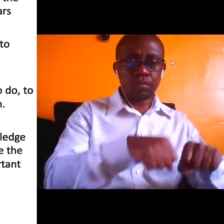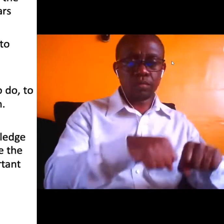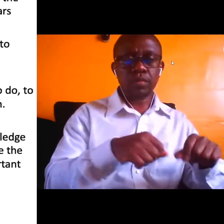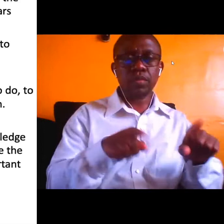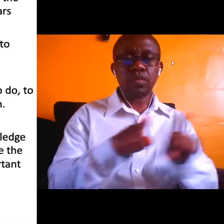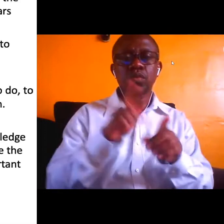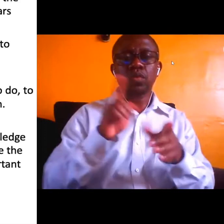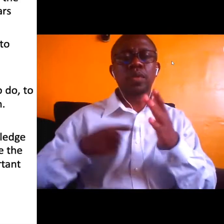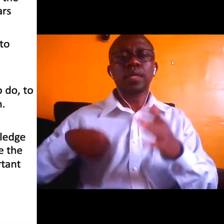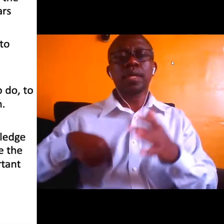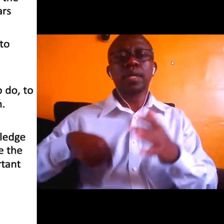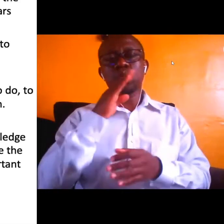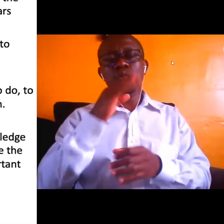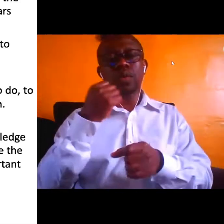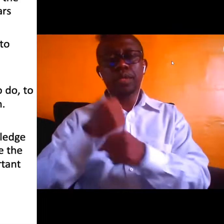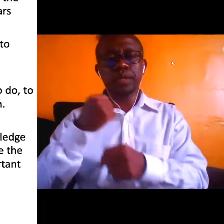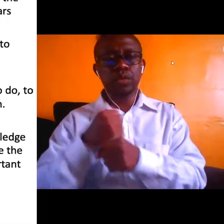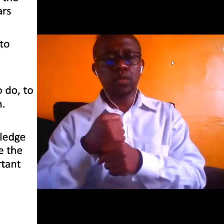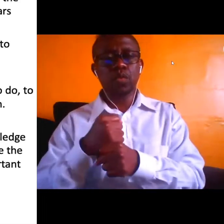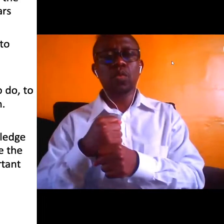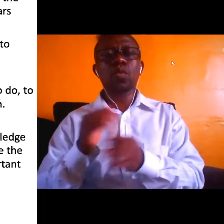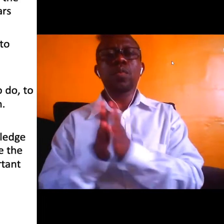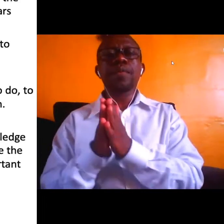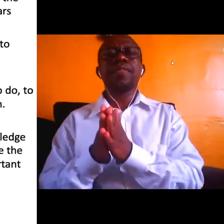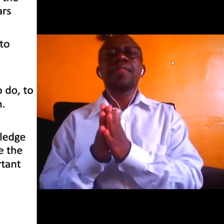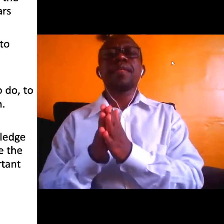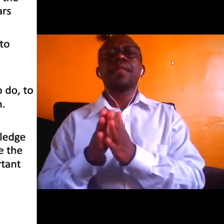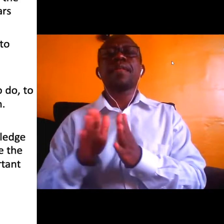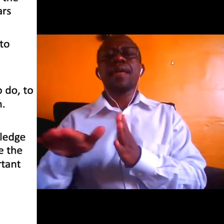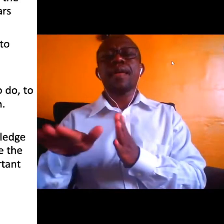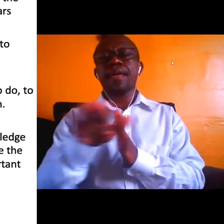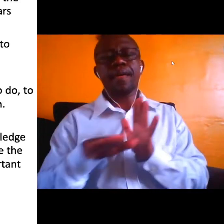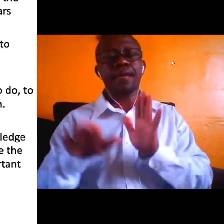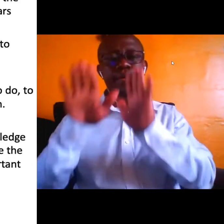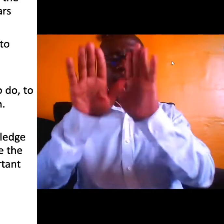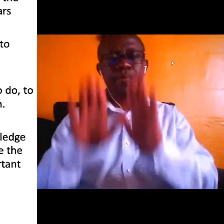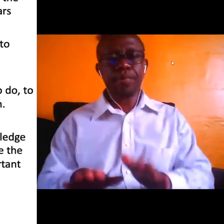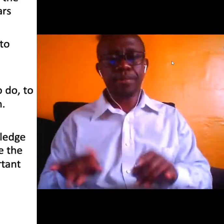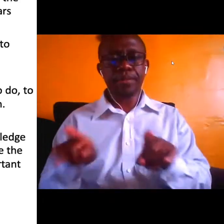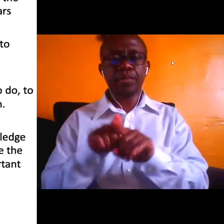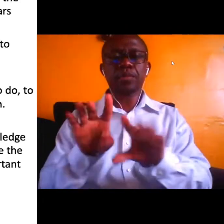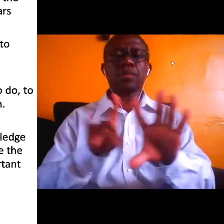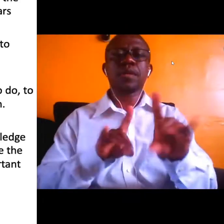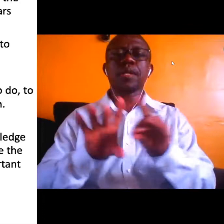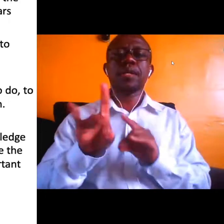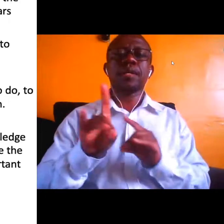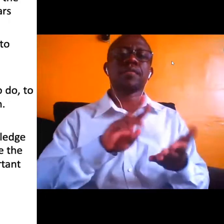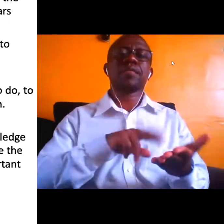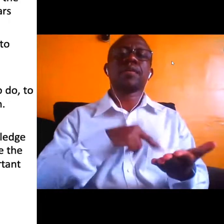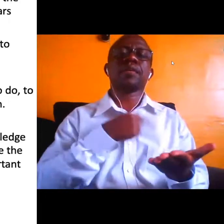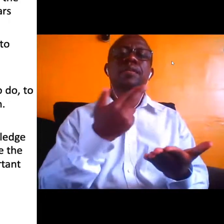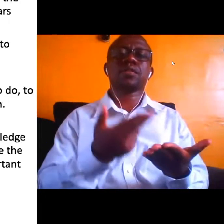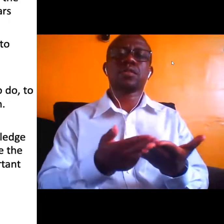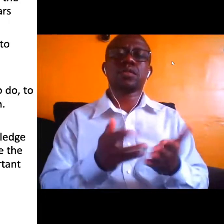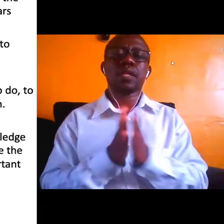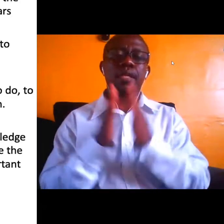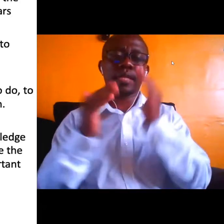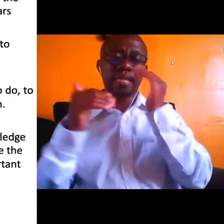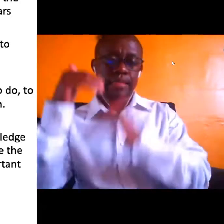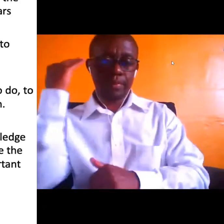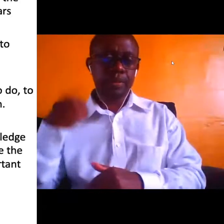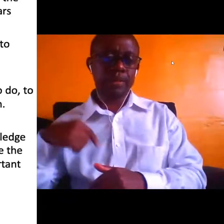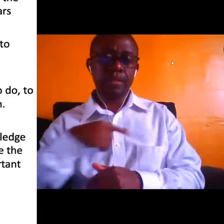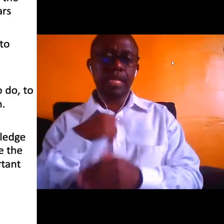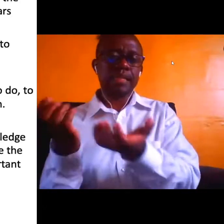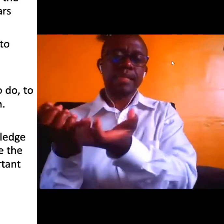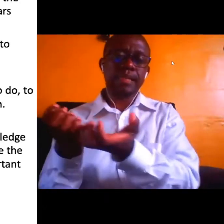That will be our different key priority areas that I spoke about, and then identify resources, skills, knowledge, and expertise required. That will be